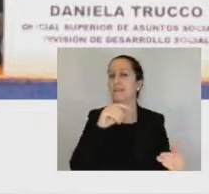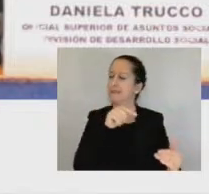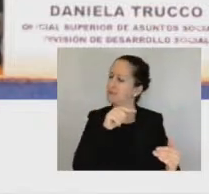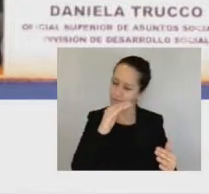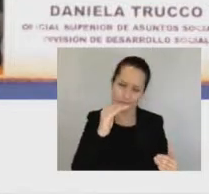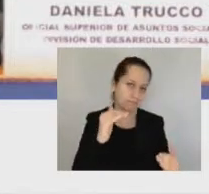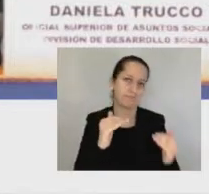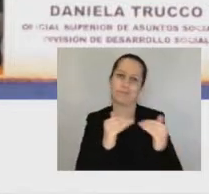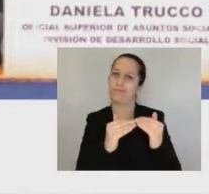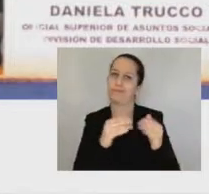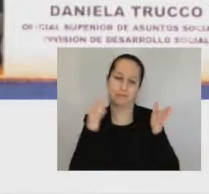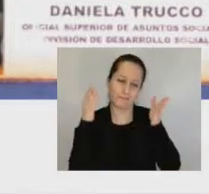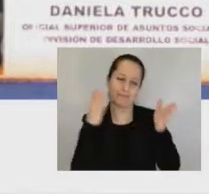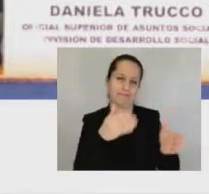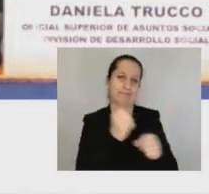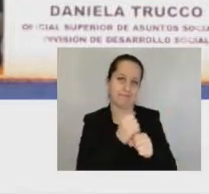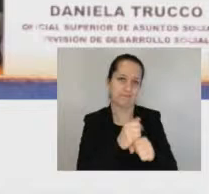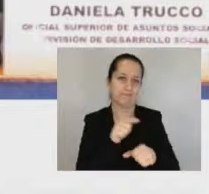education gap.